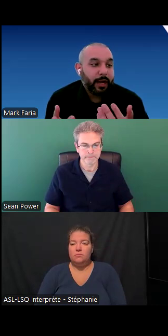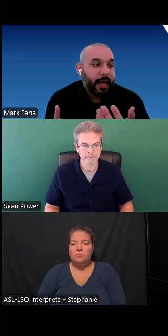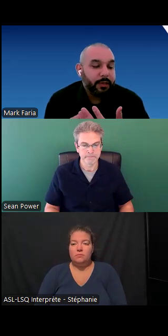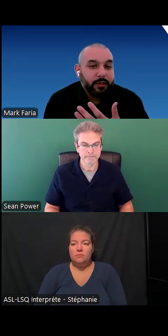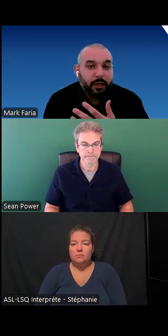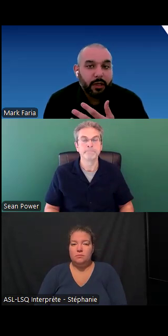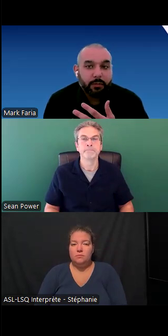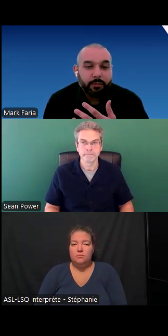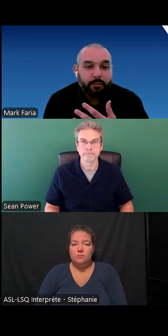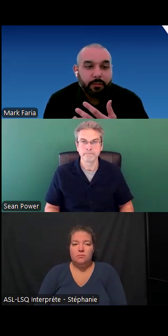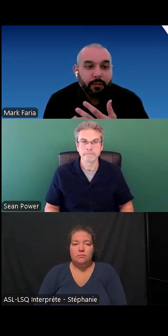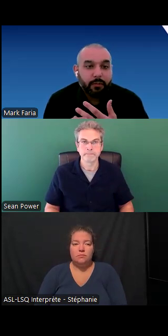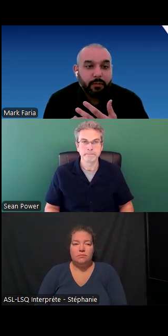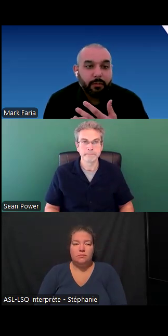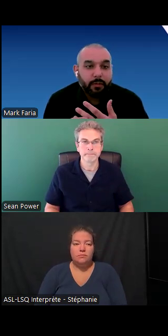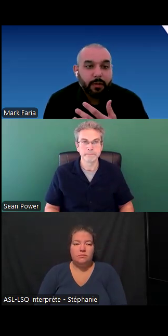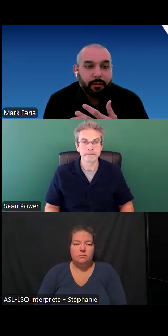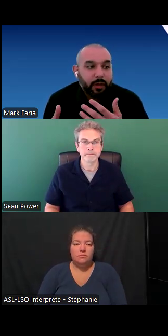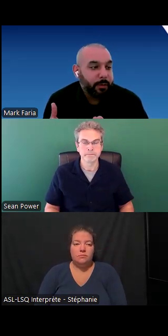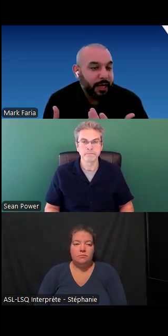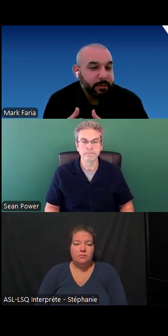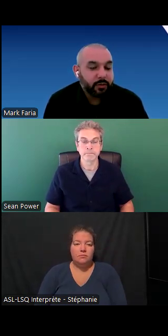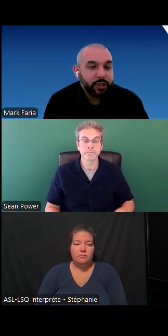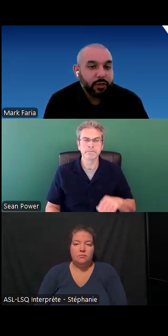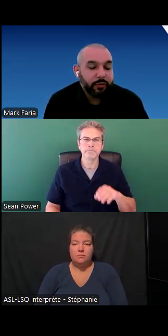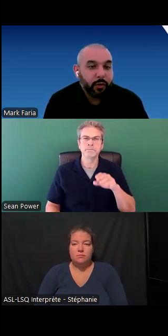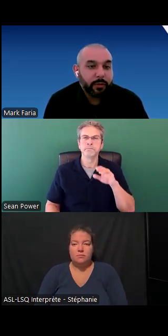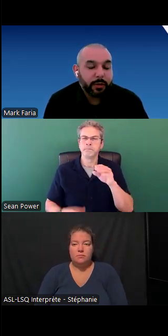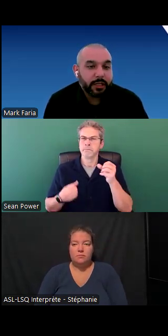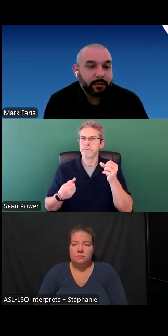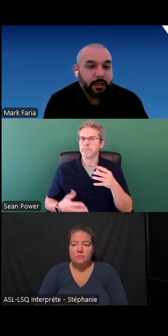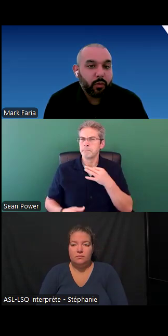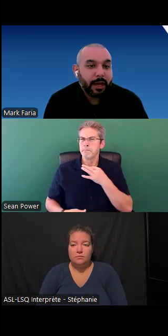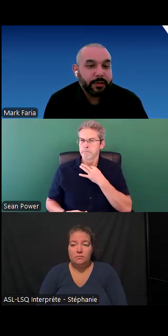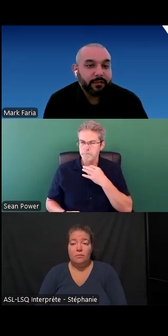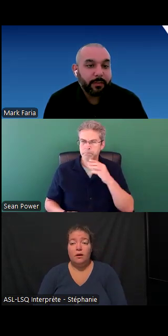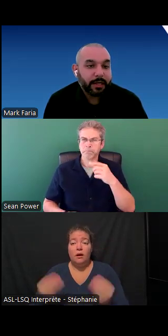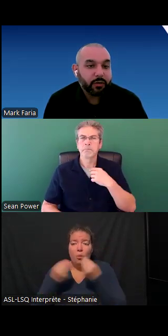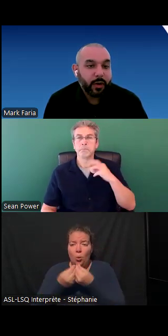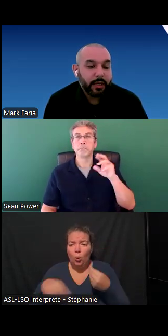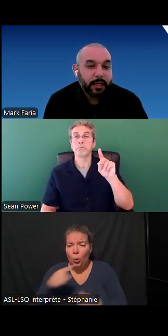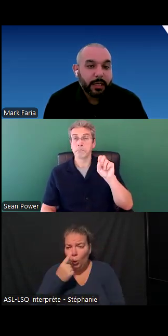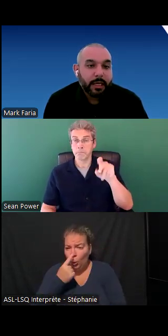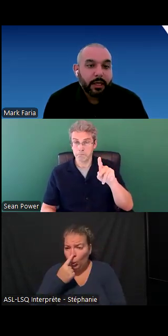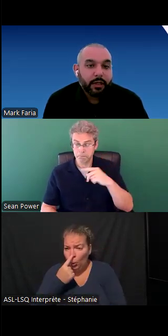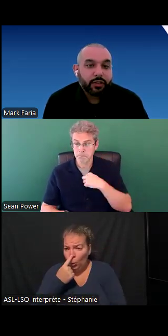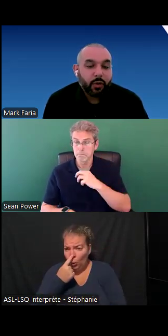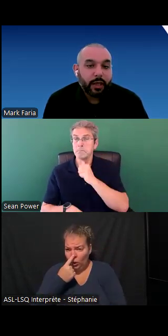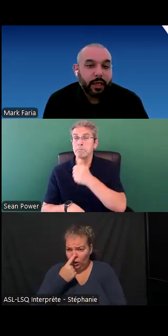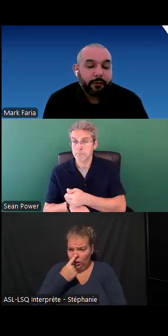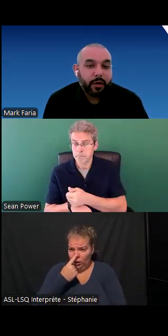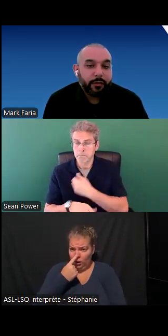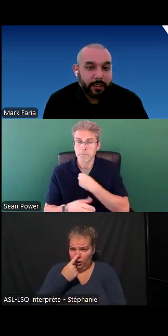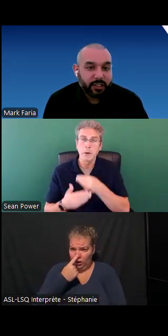So what happens? A lot of people ask me this question, if they open up an RDSP, what happens if they pass away?